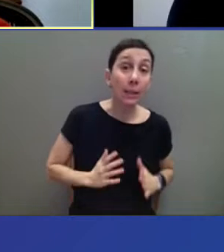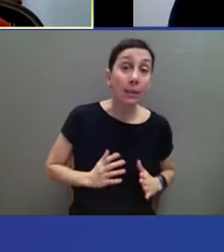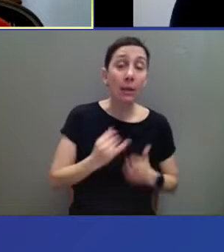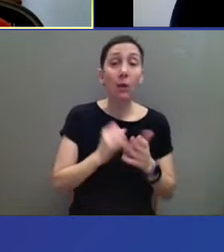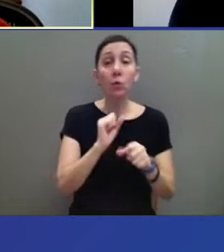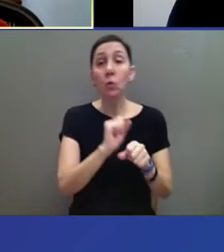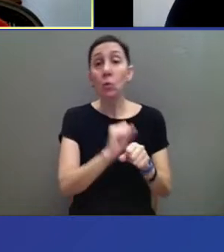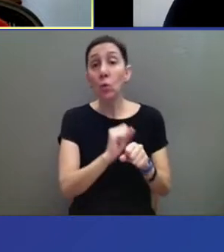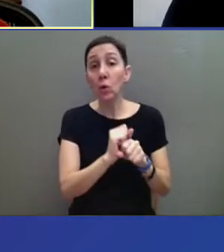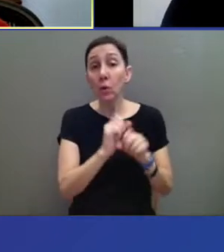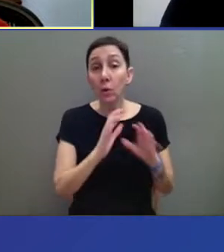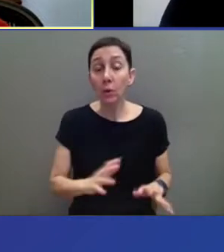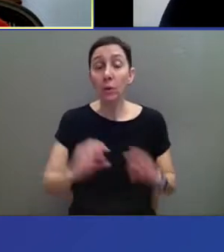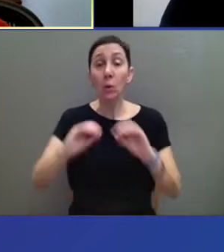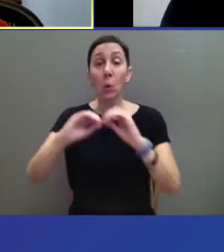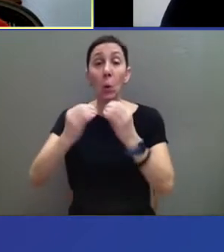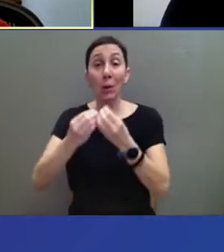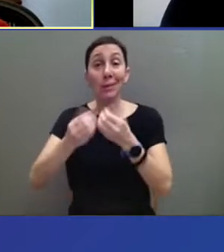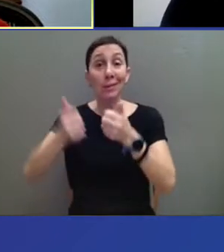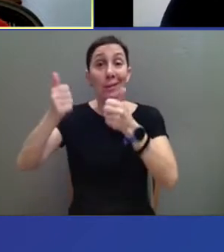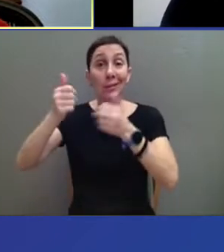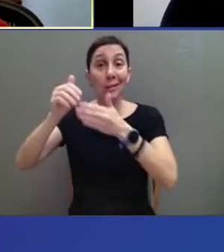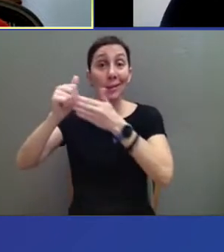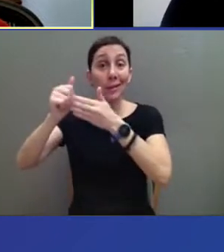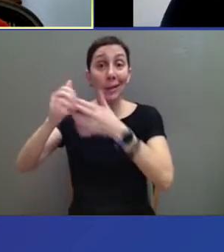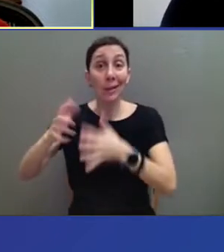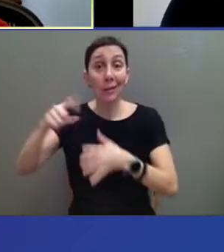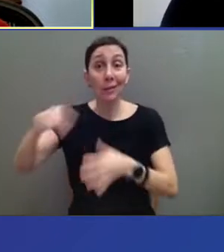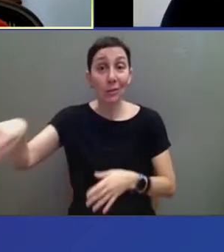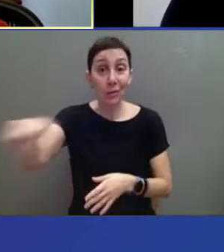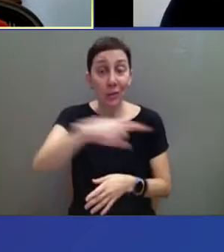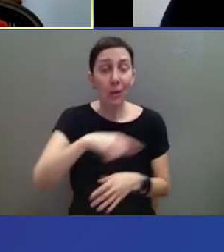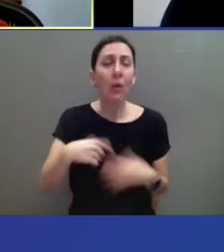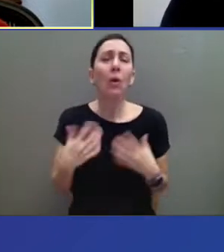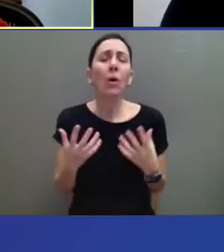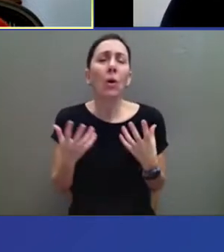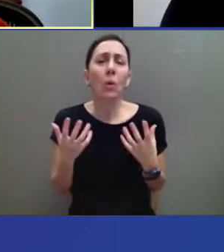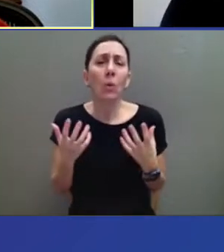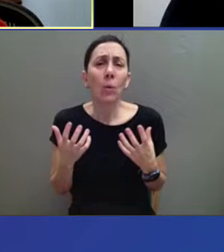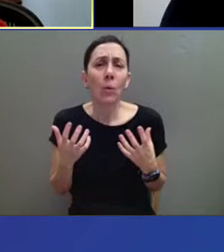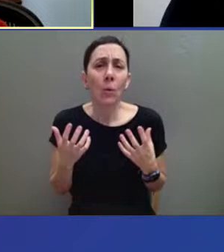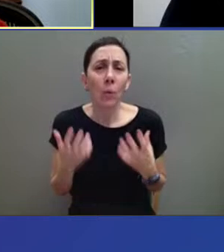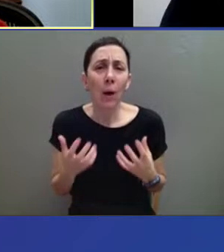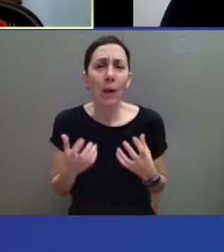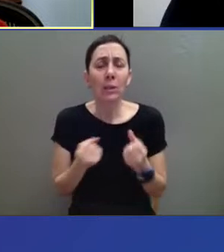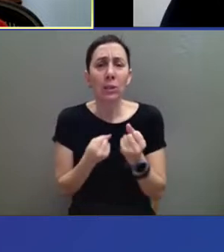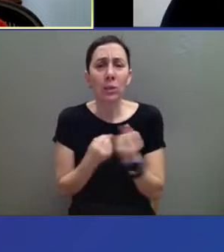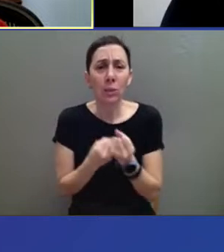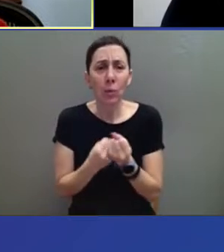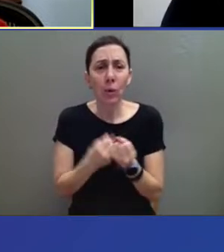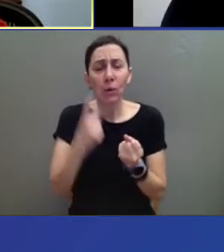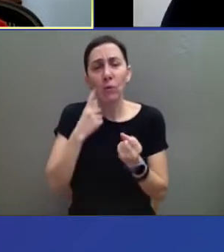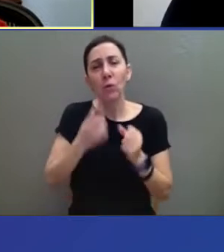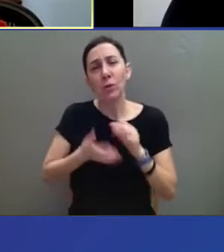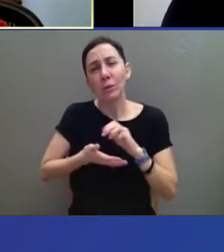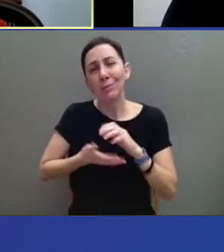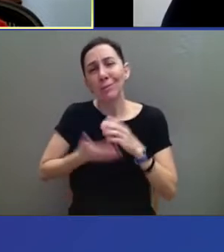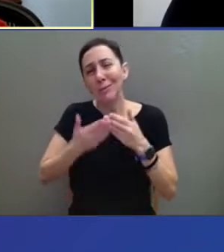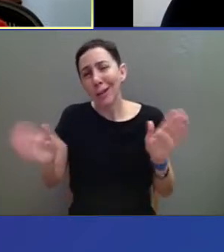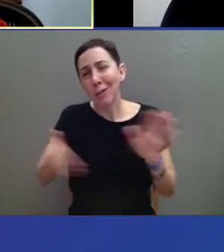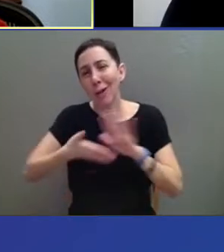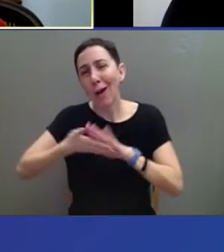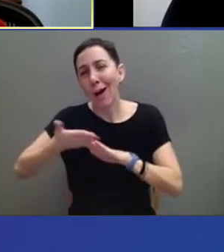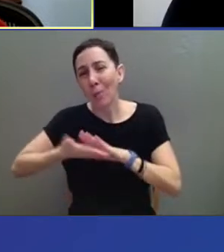and organizational leaders all, want general operating support for the flexibility it provides, particularly